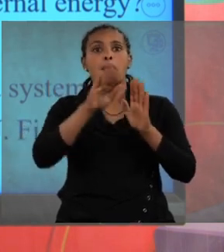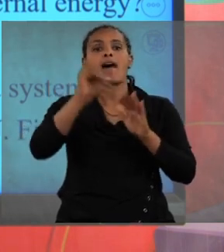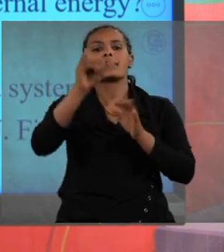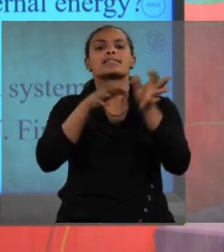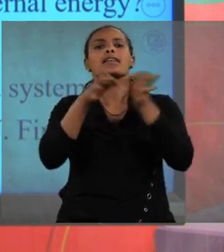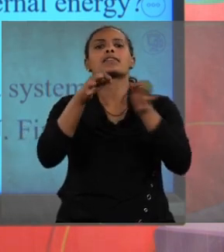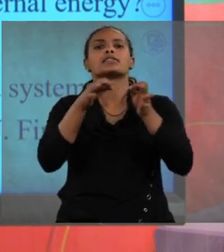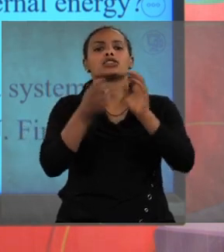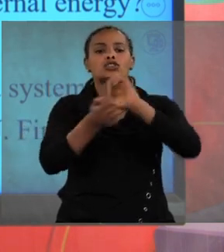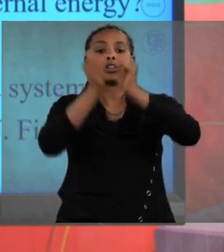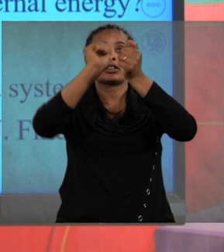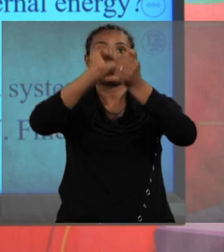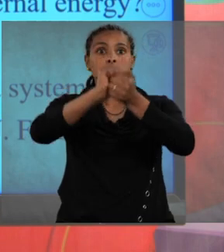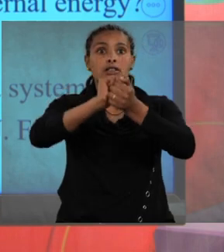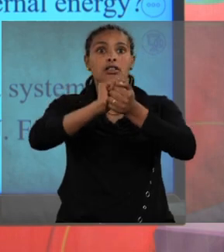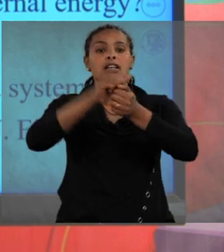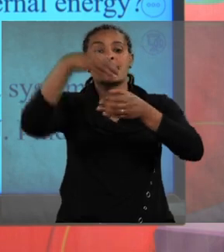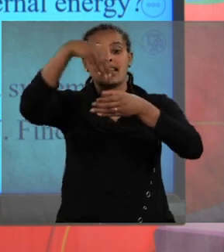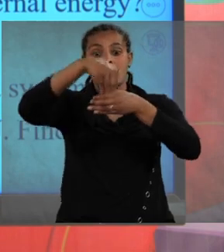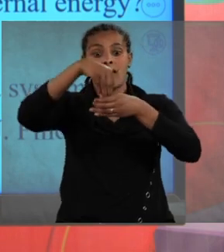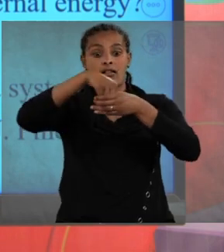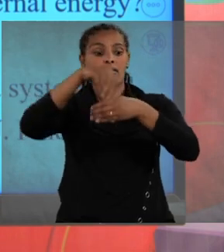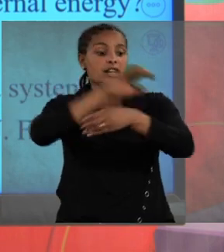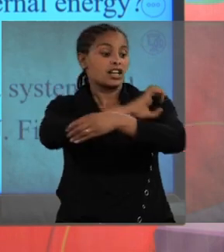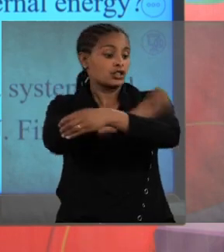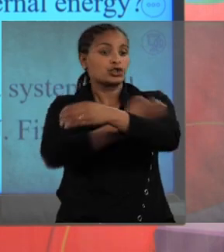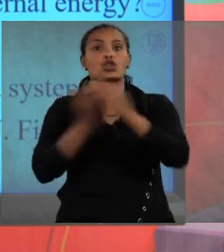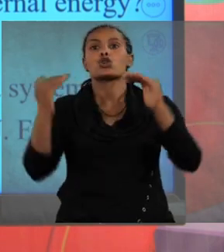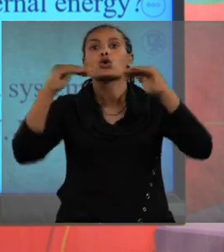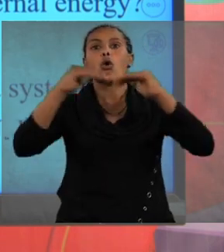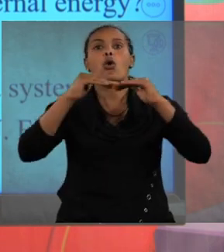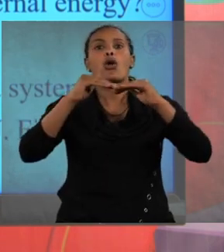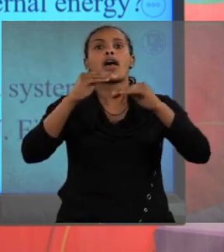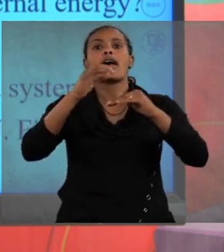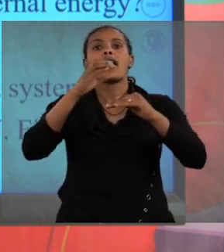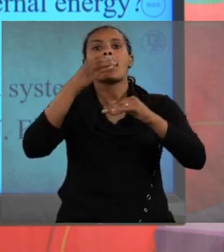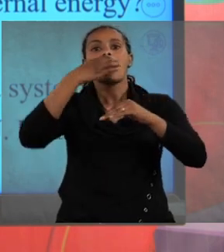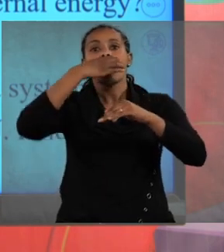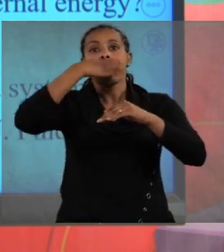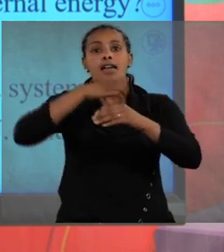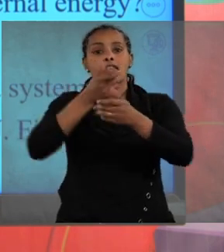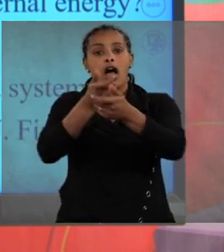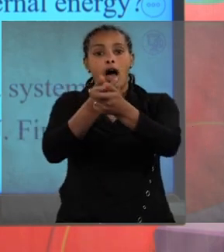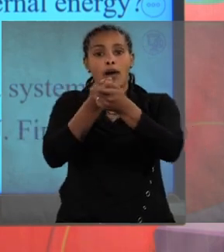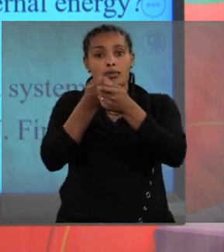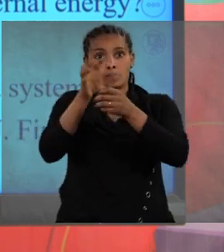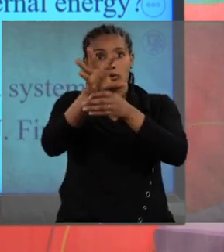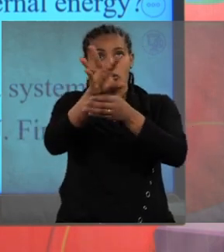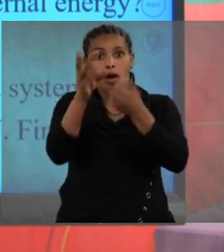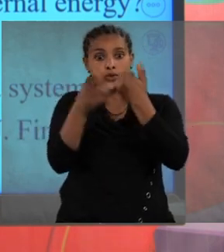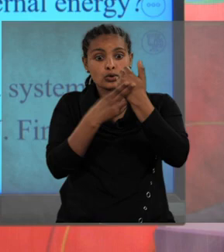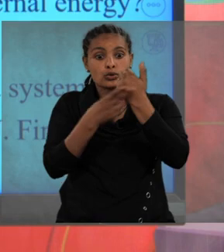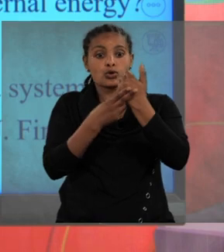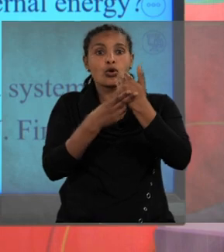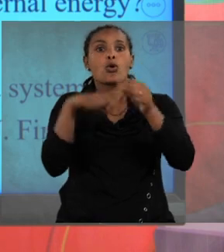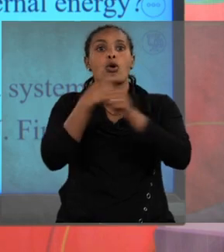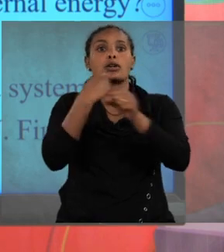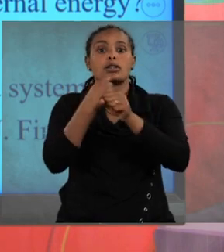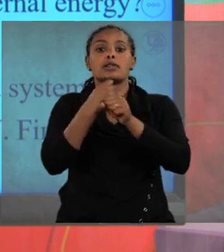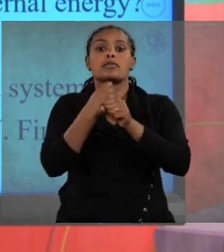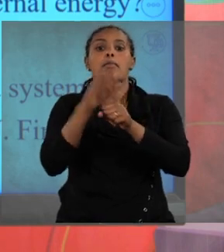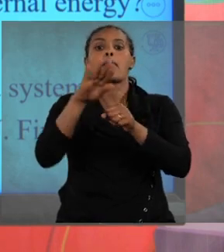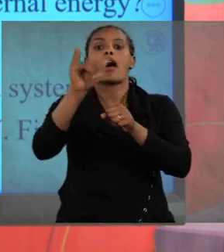stating change in internal energy equal heat absorbed by the system plus work done on the